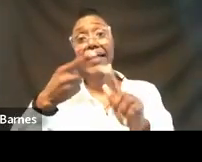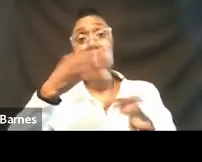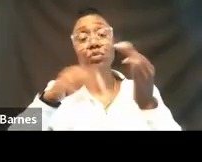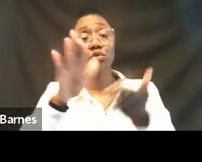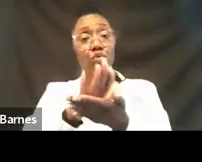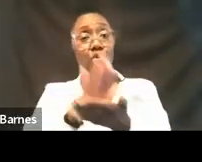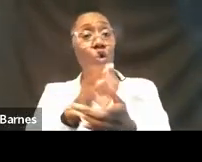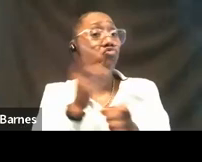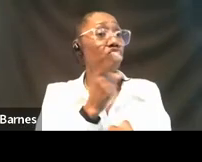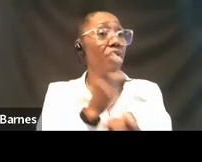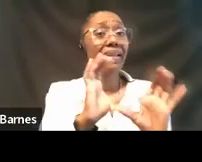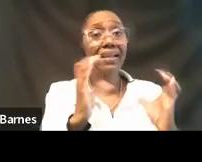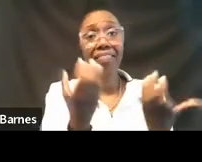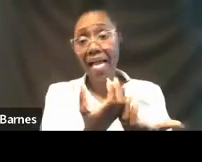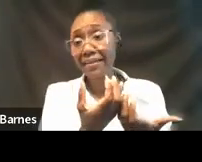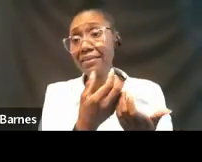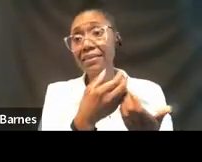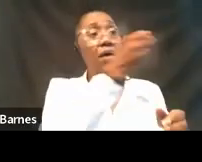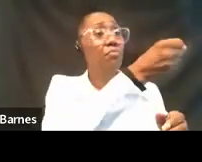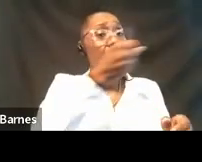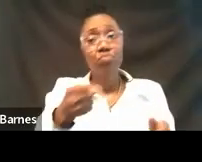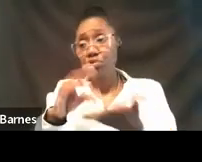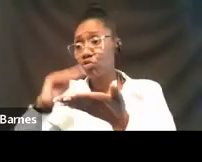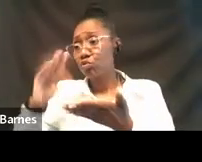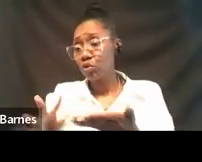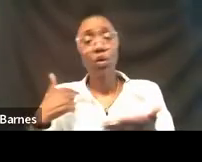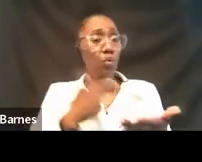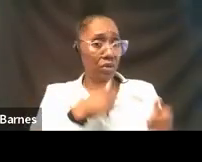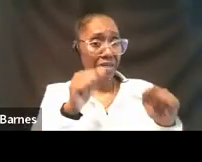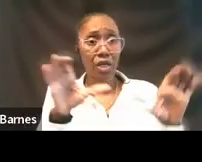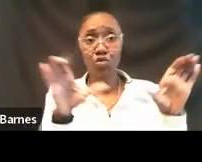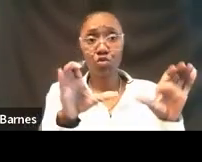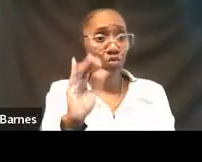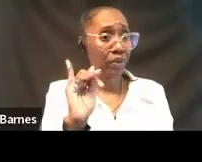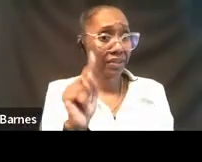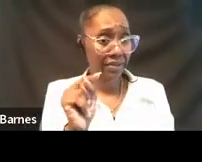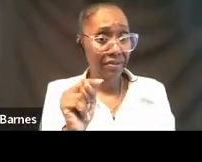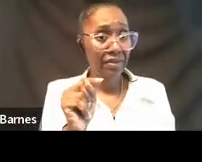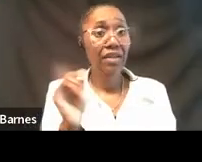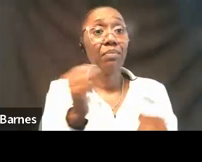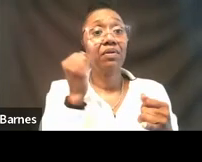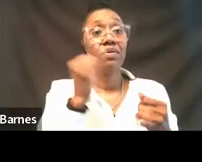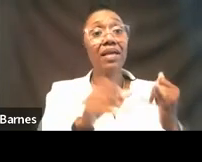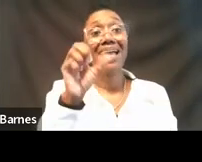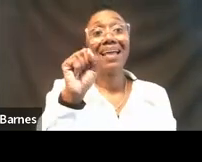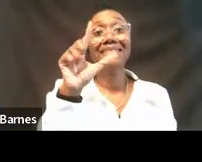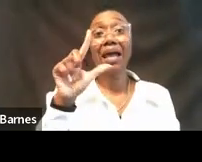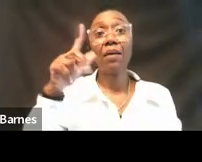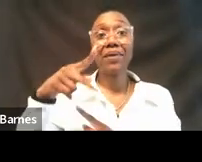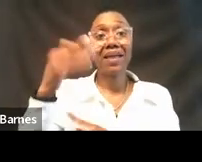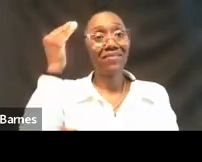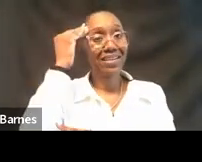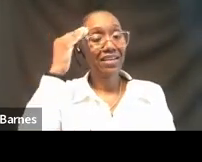regular classrooms, pull-out sessions, you name it, we do it. And then finally, an SLP has knowledge of